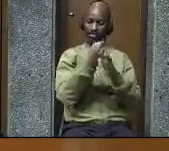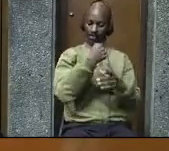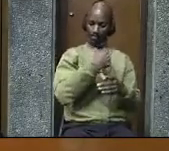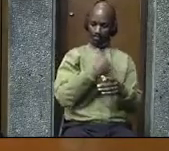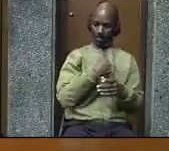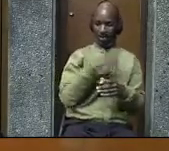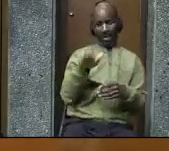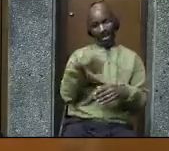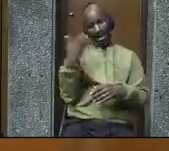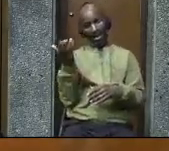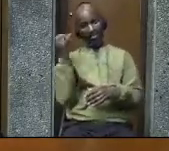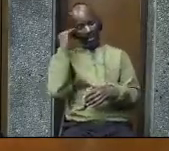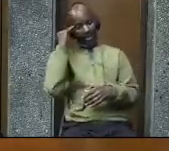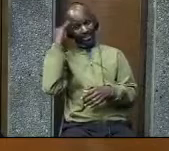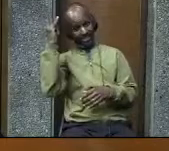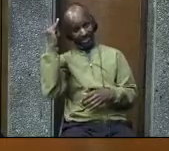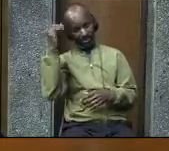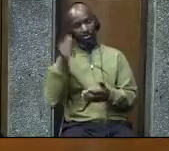my other idea of